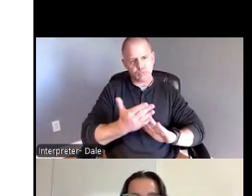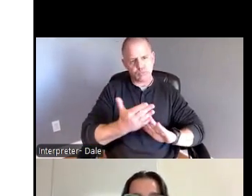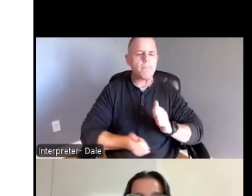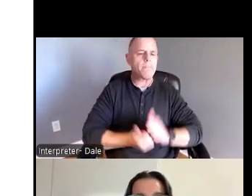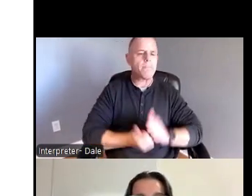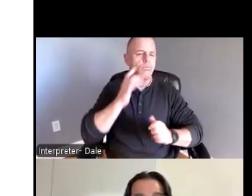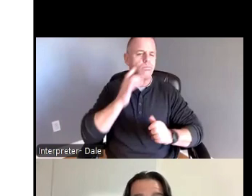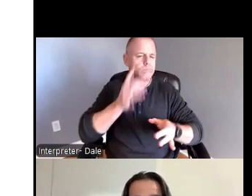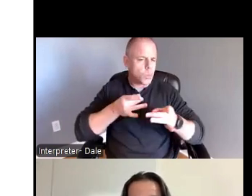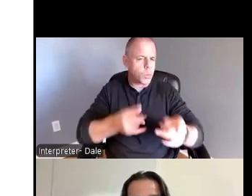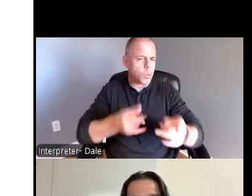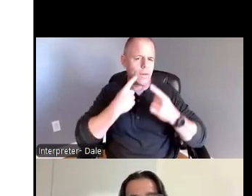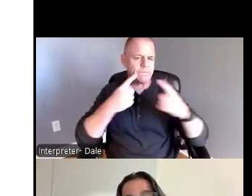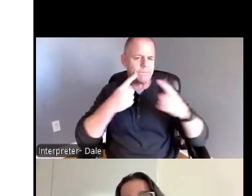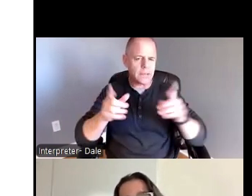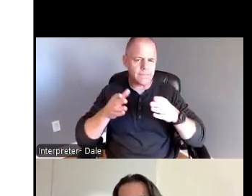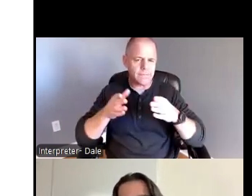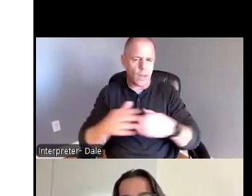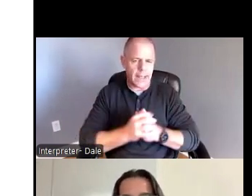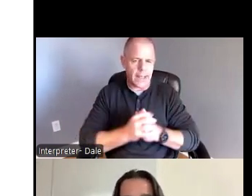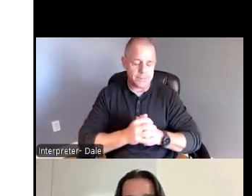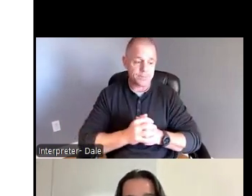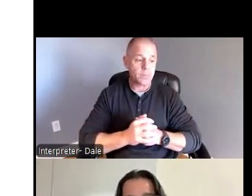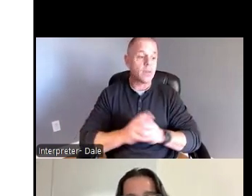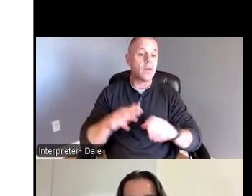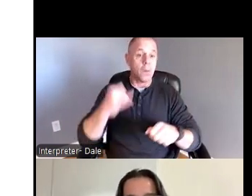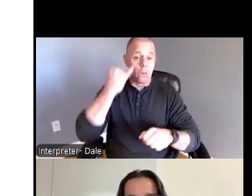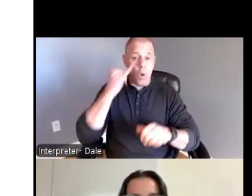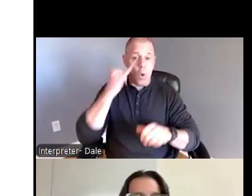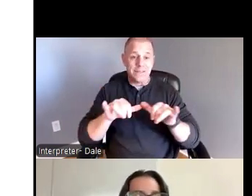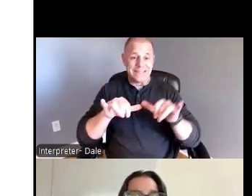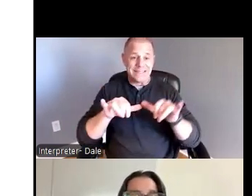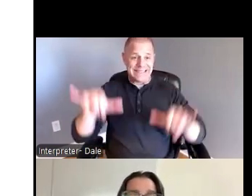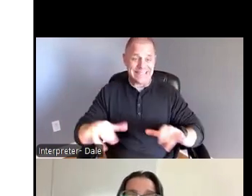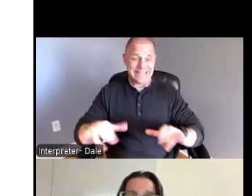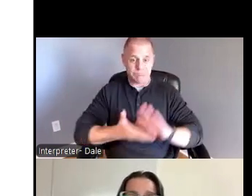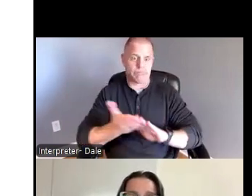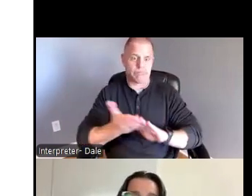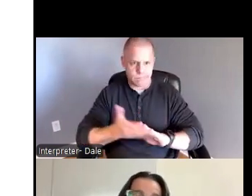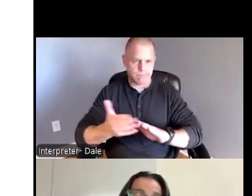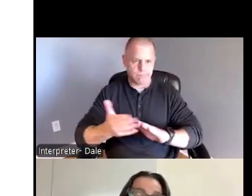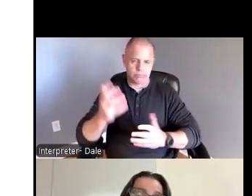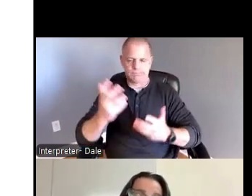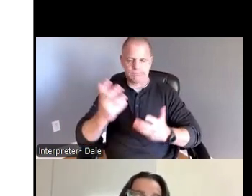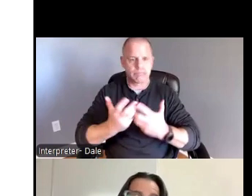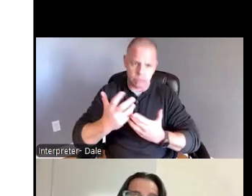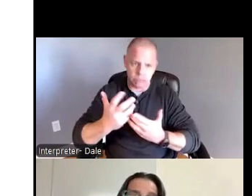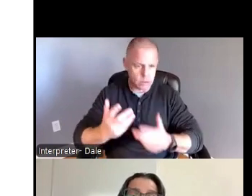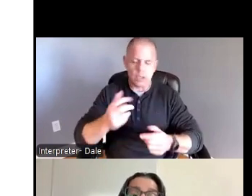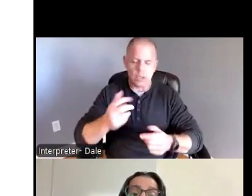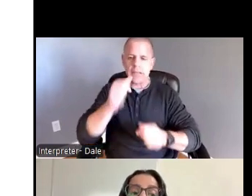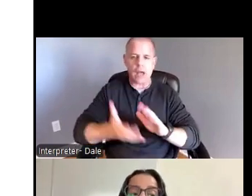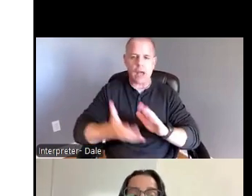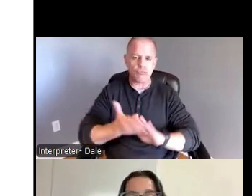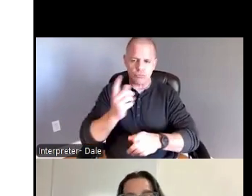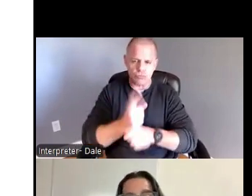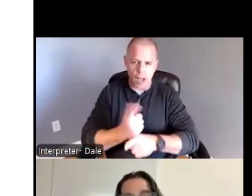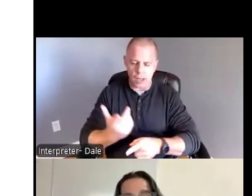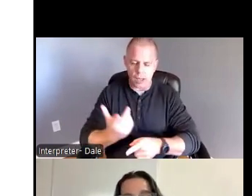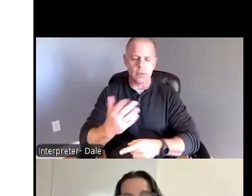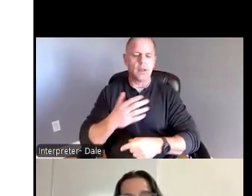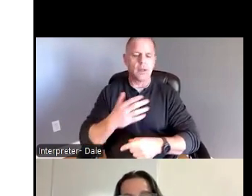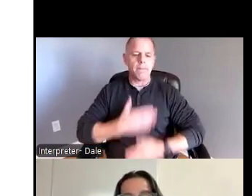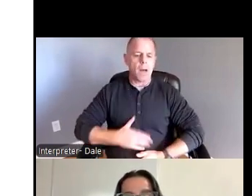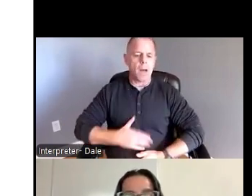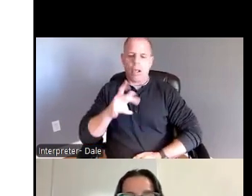way. So when these systems not working well, when our internal body clocks, they're not aligned to the day